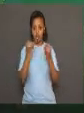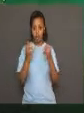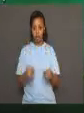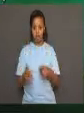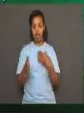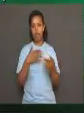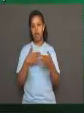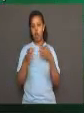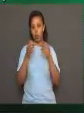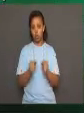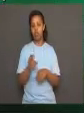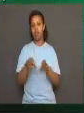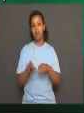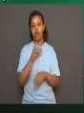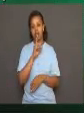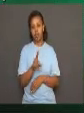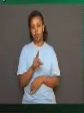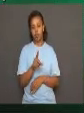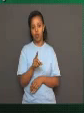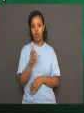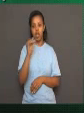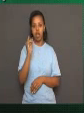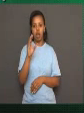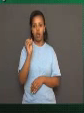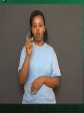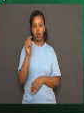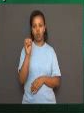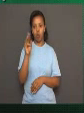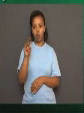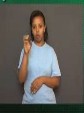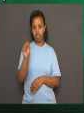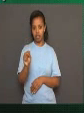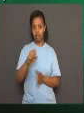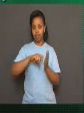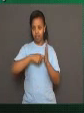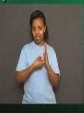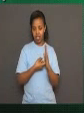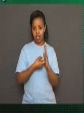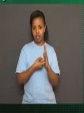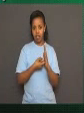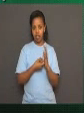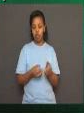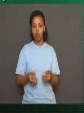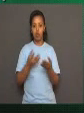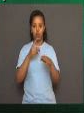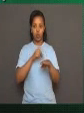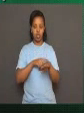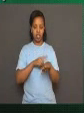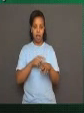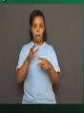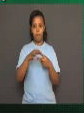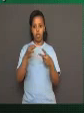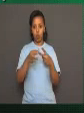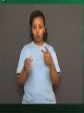organisms. A dichotomous key is a type of key based on making